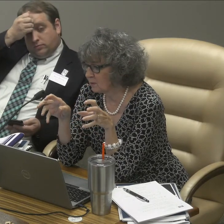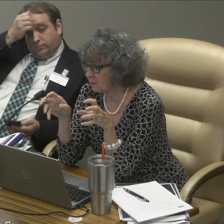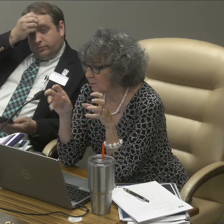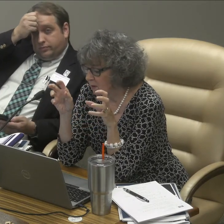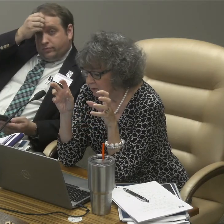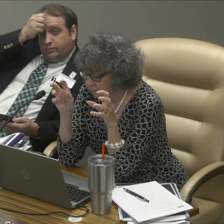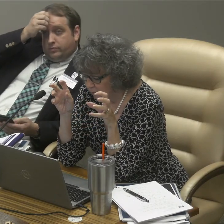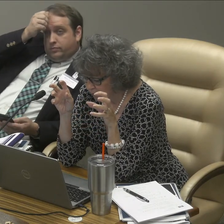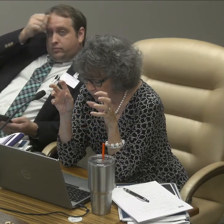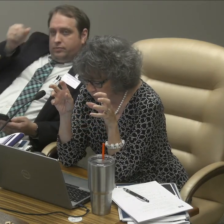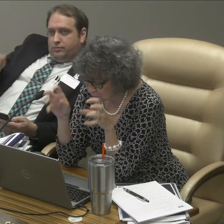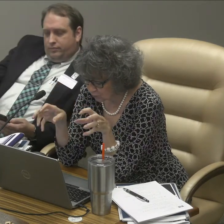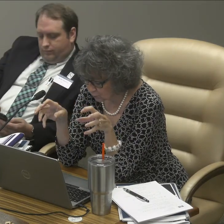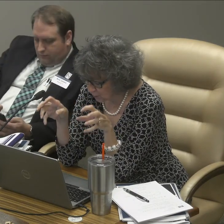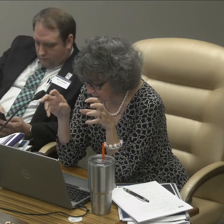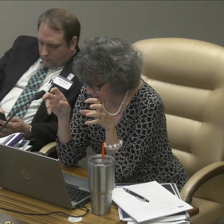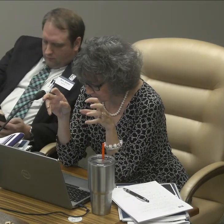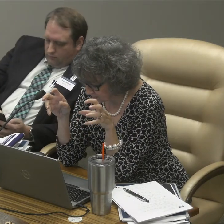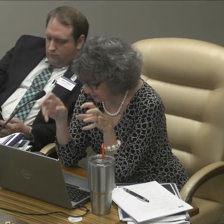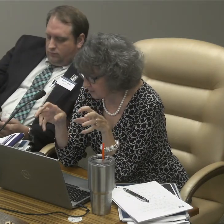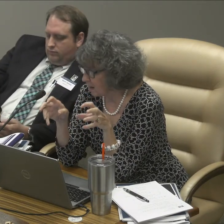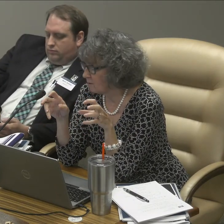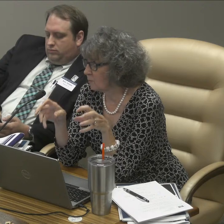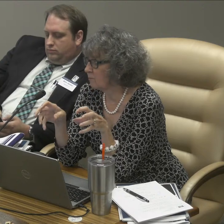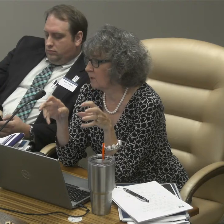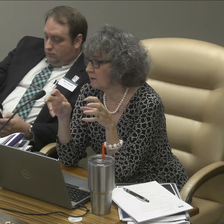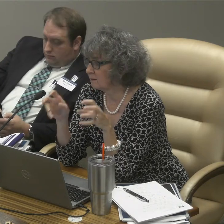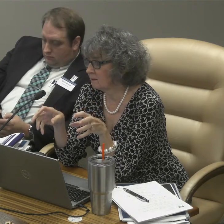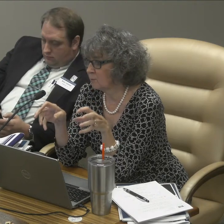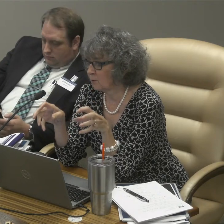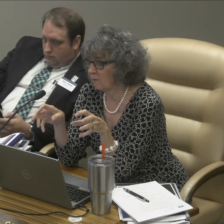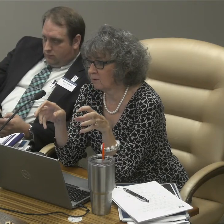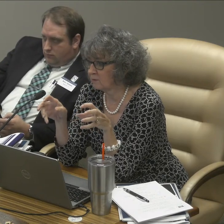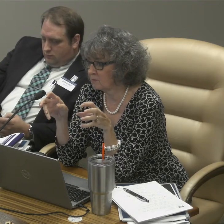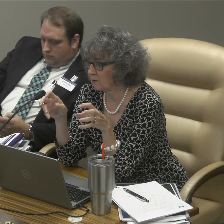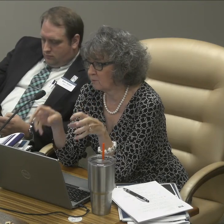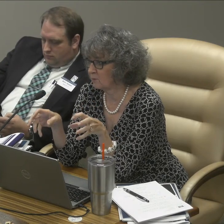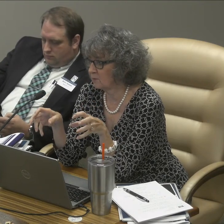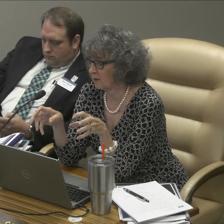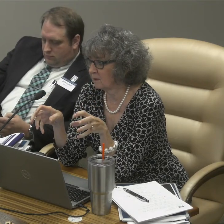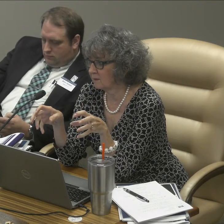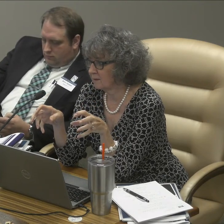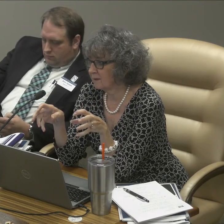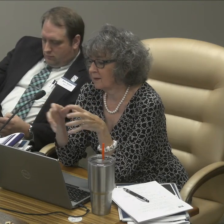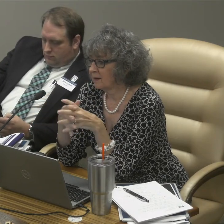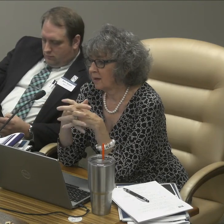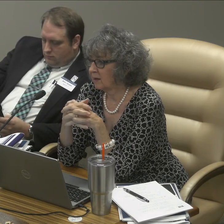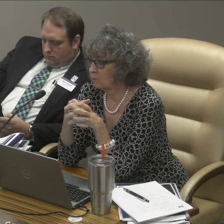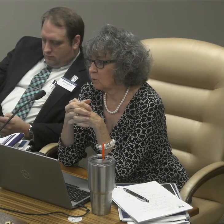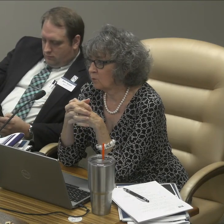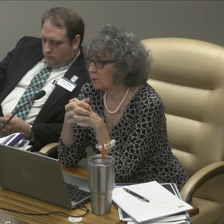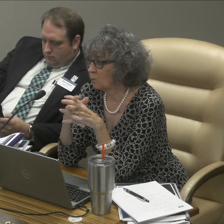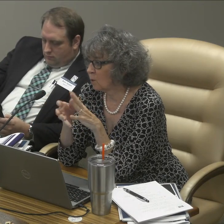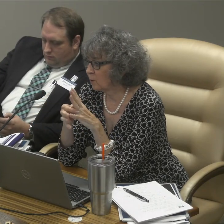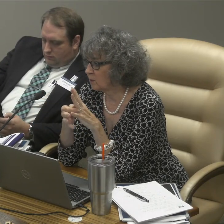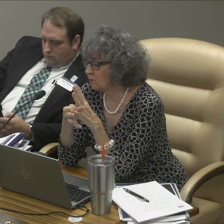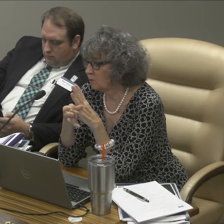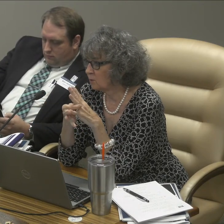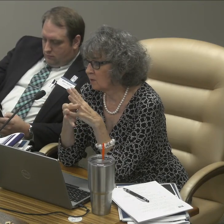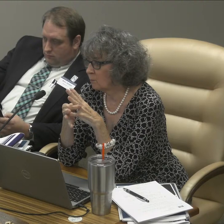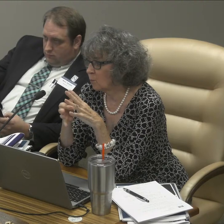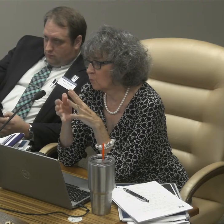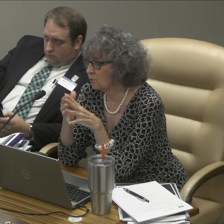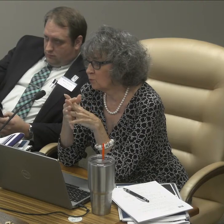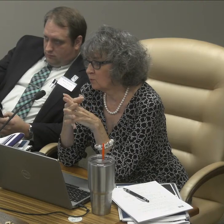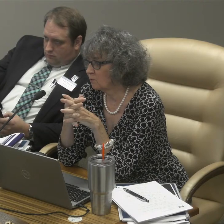student leadership team those student bodies did not reflect the demographics of the state and wondering what we